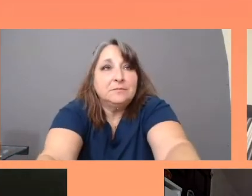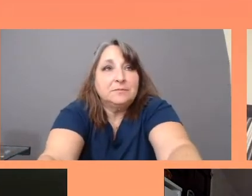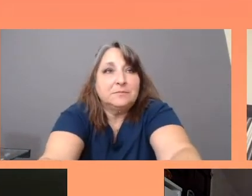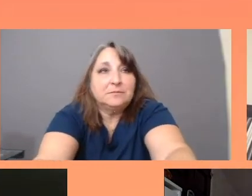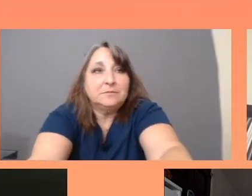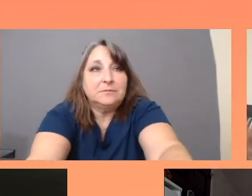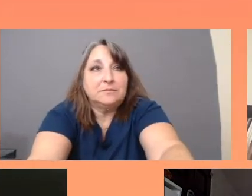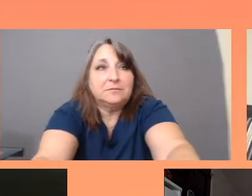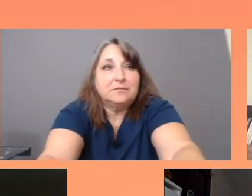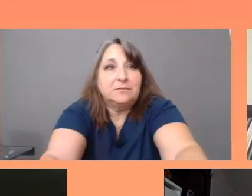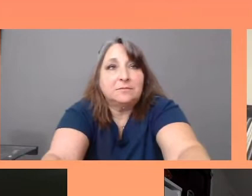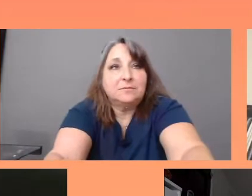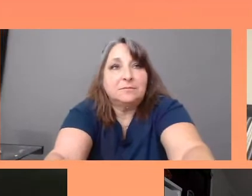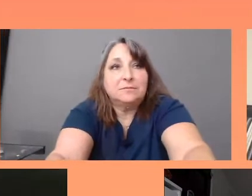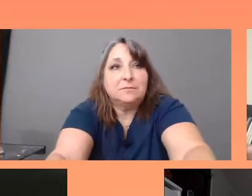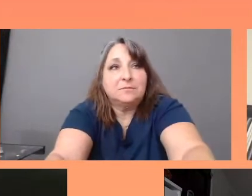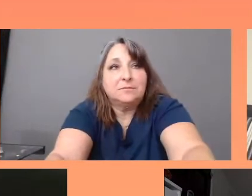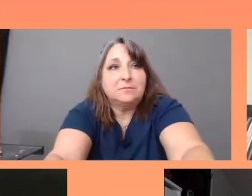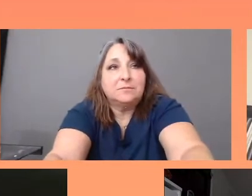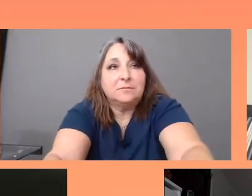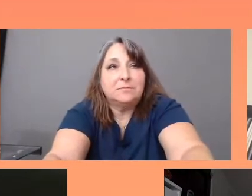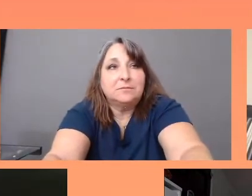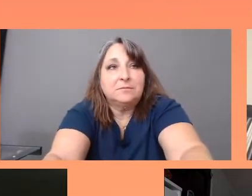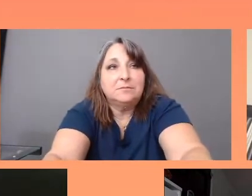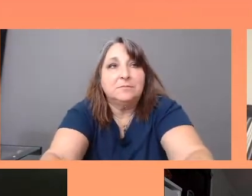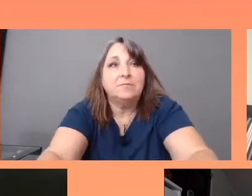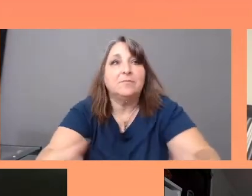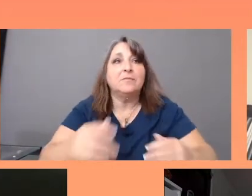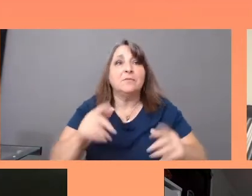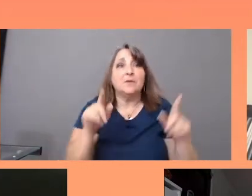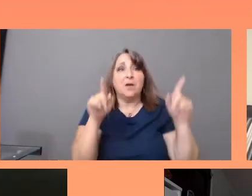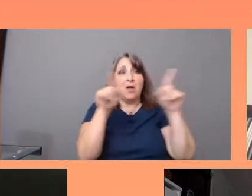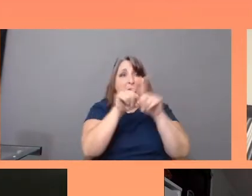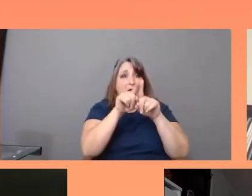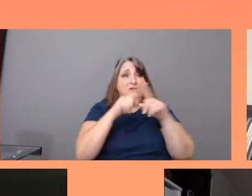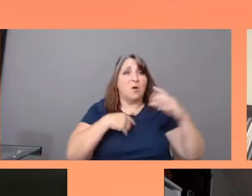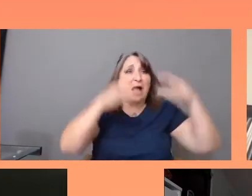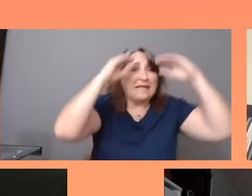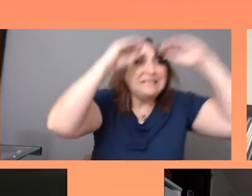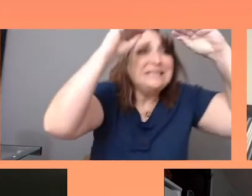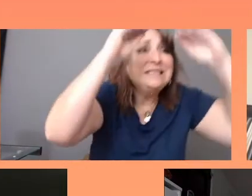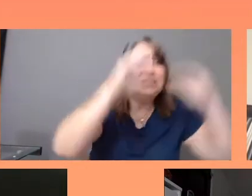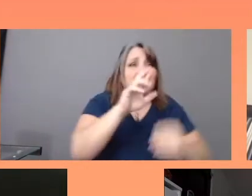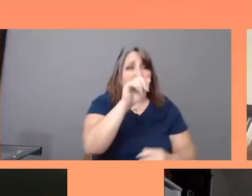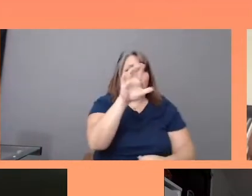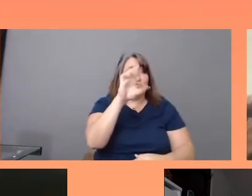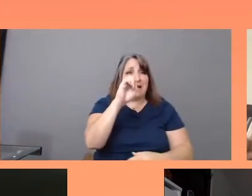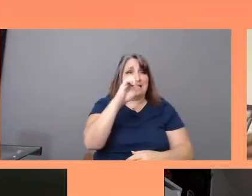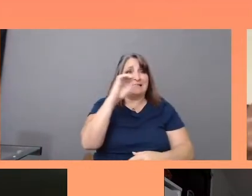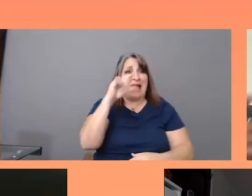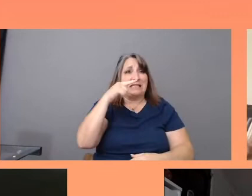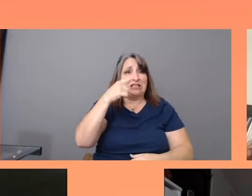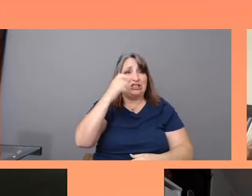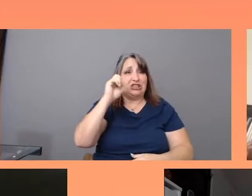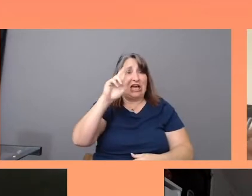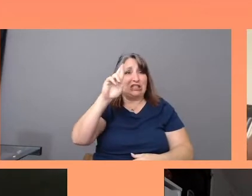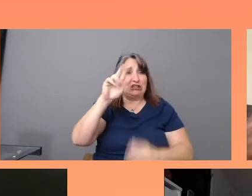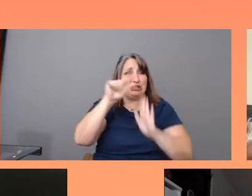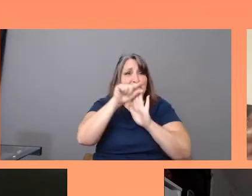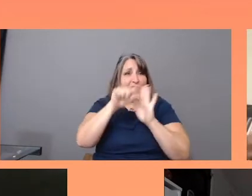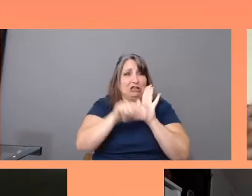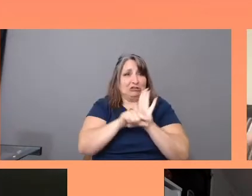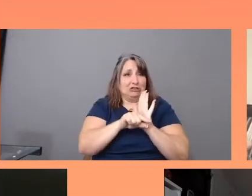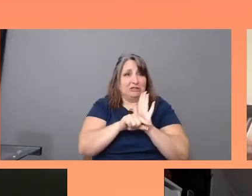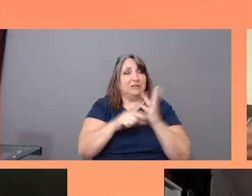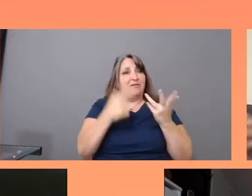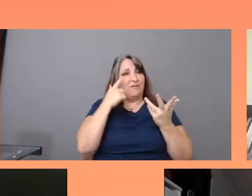gender. So thinking about how race and gender function in this country has really informed and helped